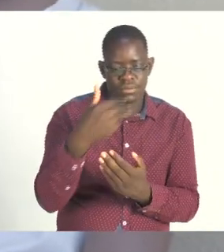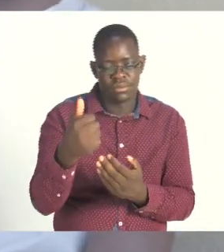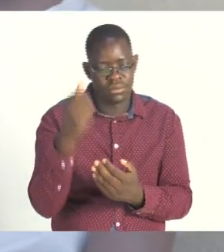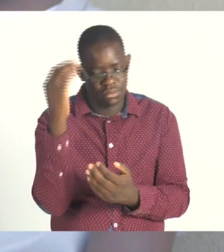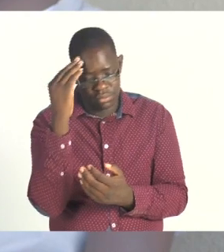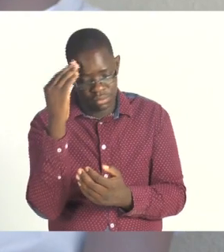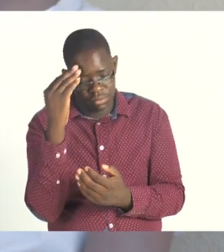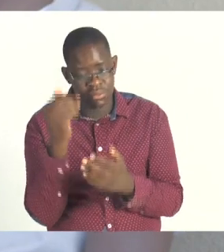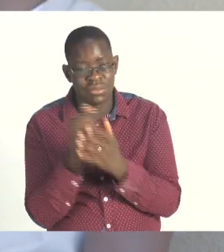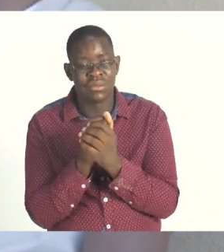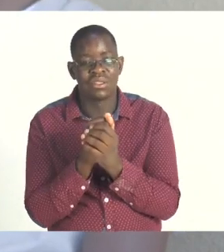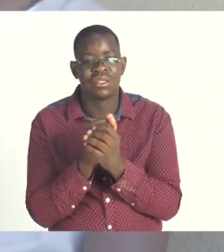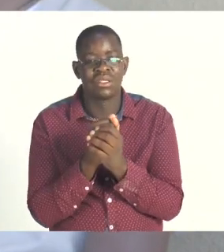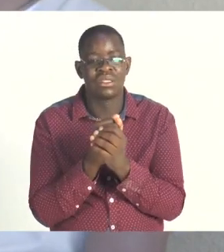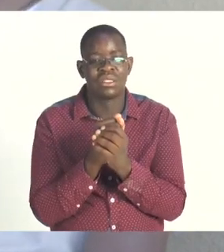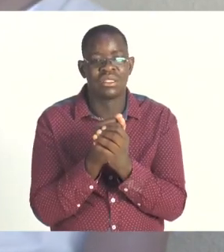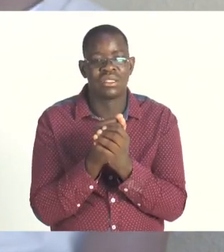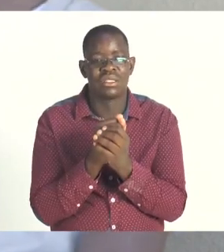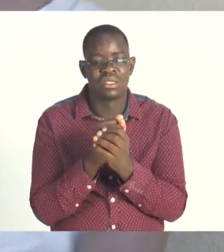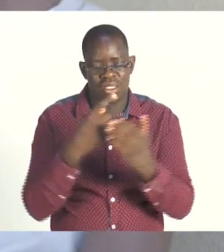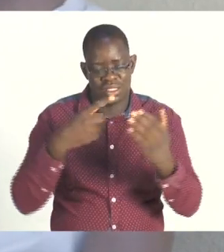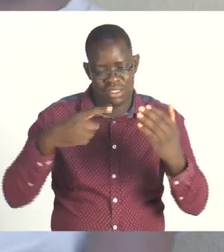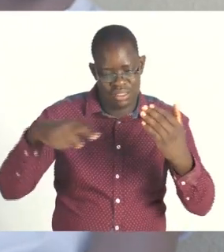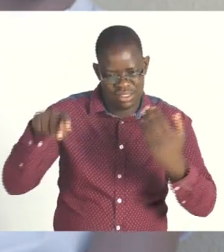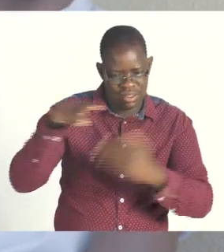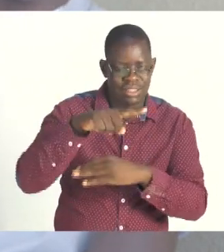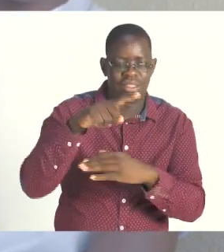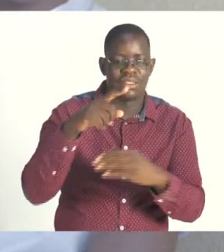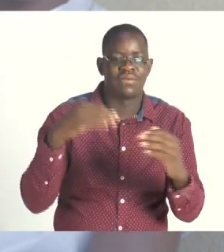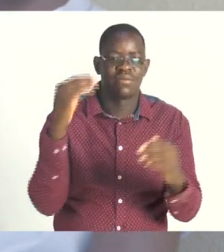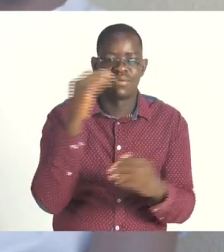thought. At least better than extensive grazing, that is.